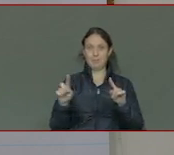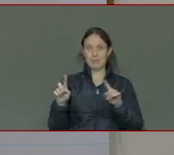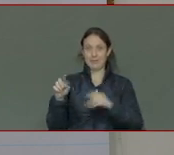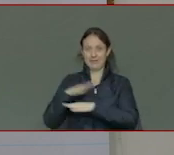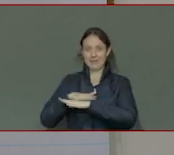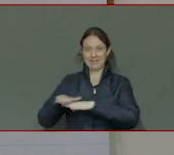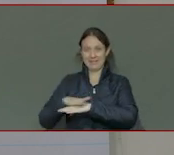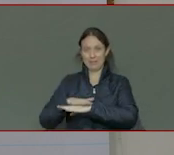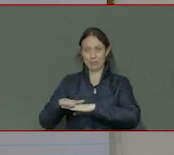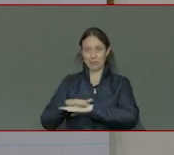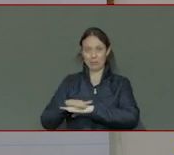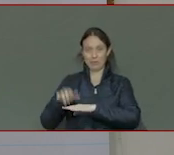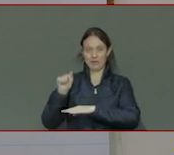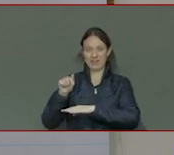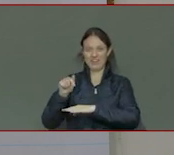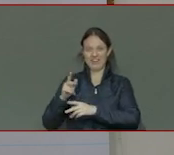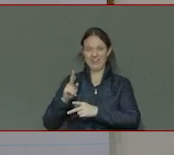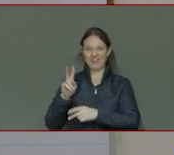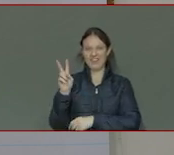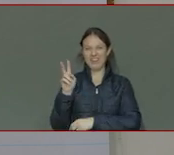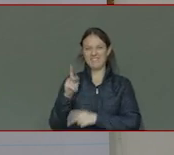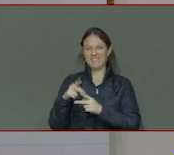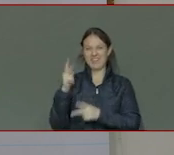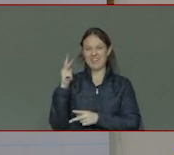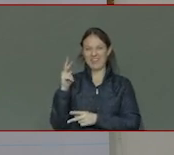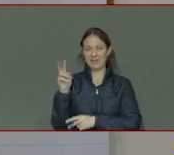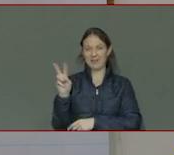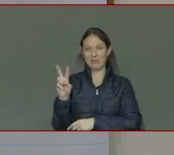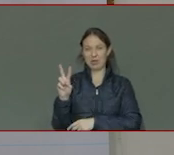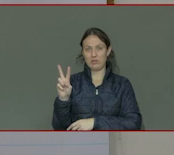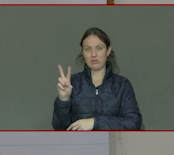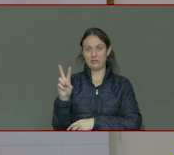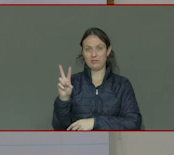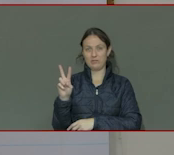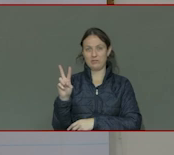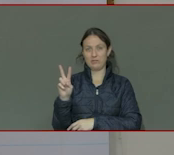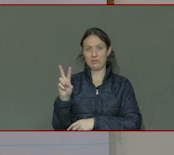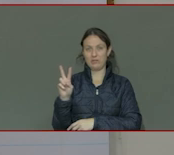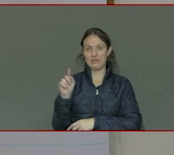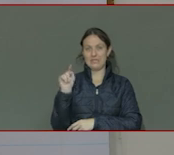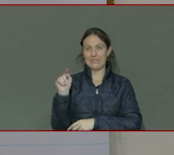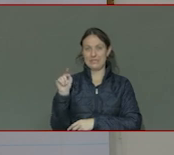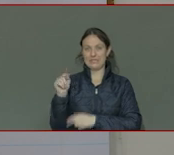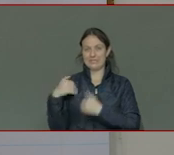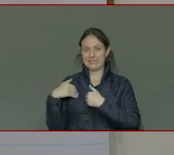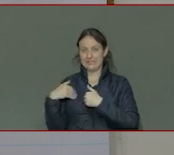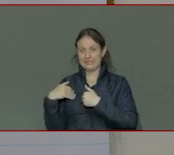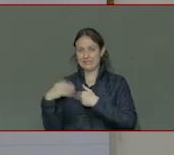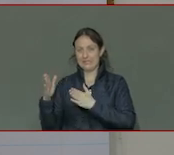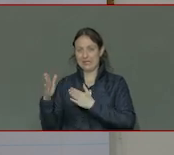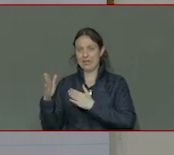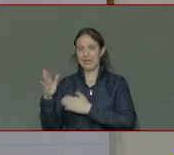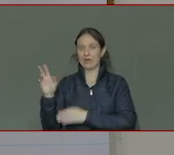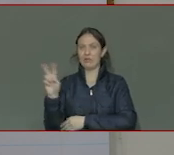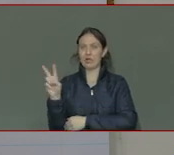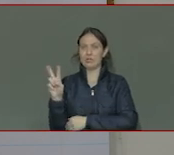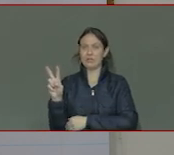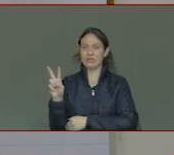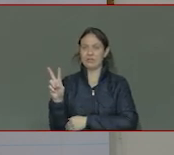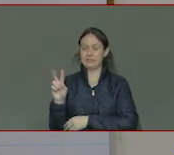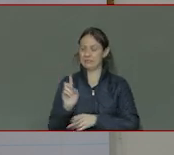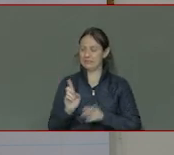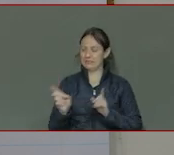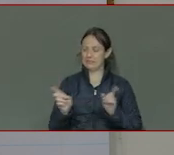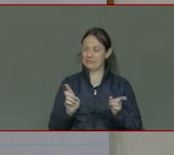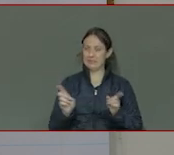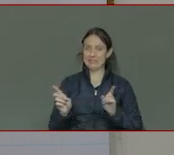is the final velocity of the air, that is the initial velocity of the air.